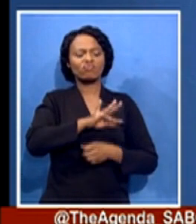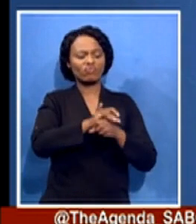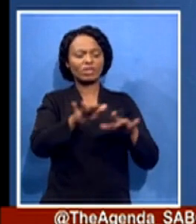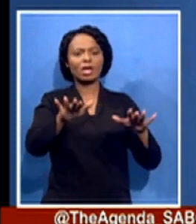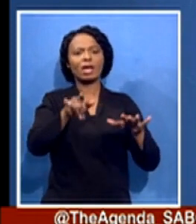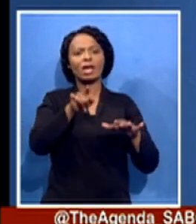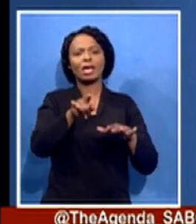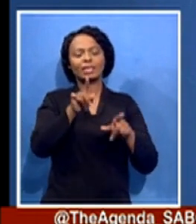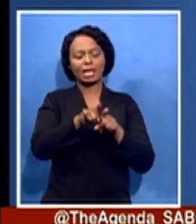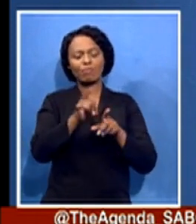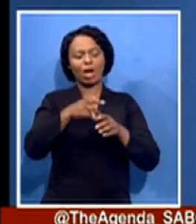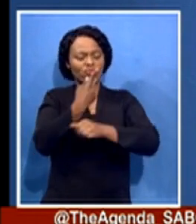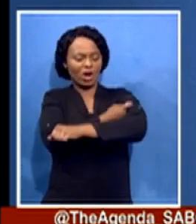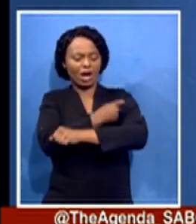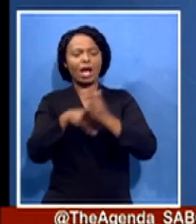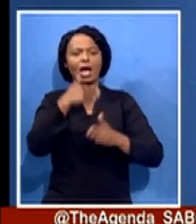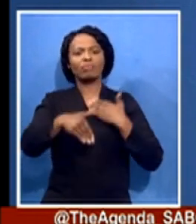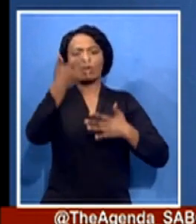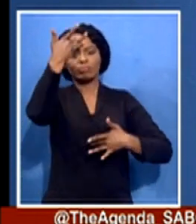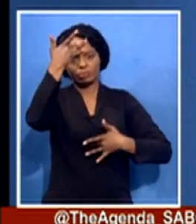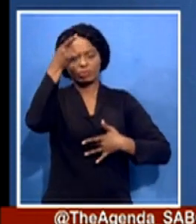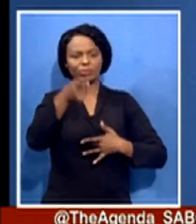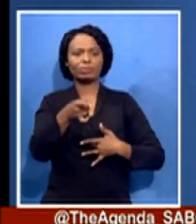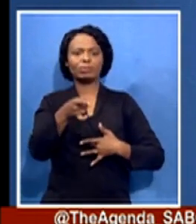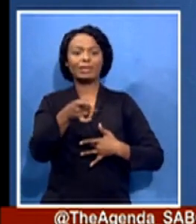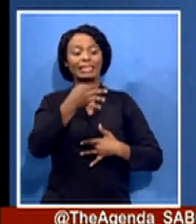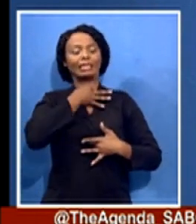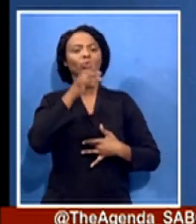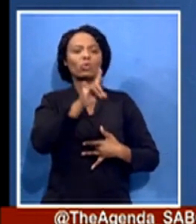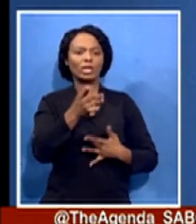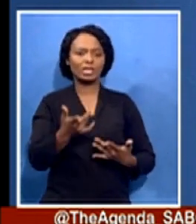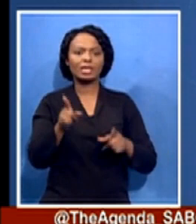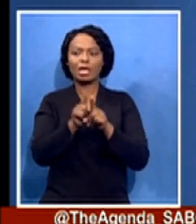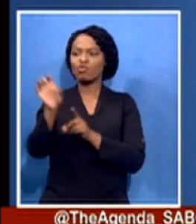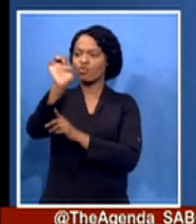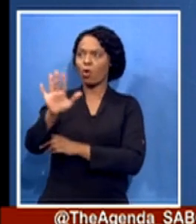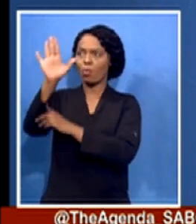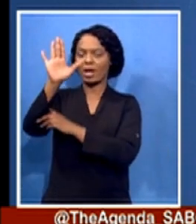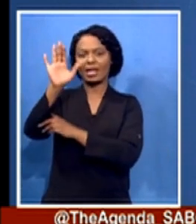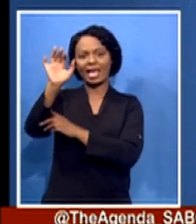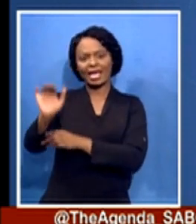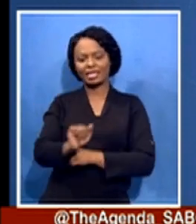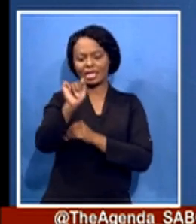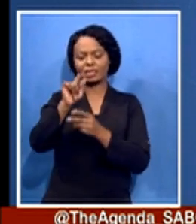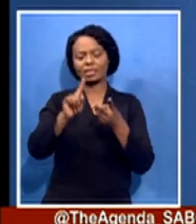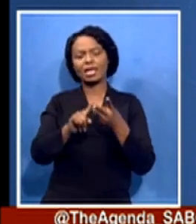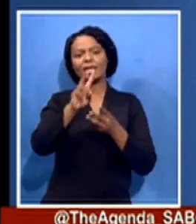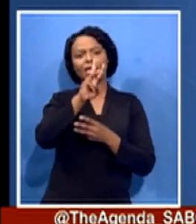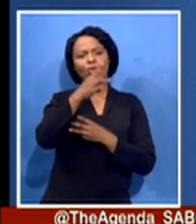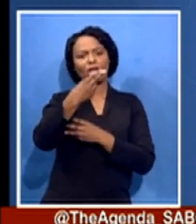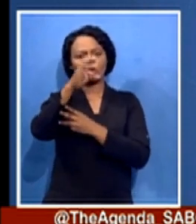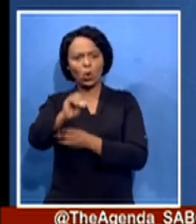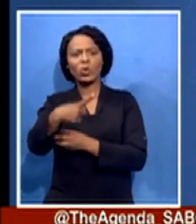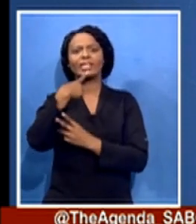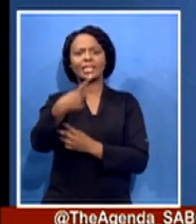data in detail, such as the European agency, the WHO, are all saying the benefits far, far,